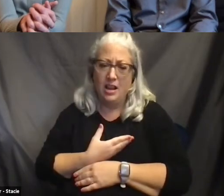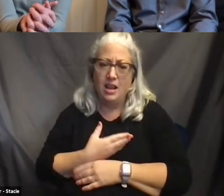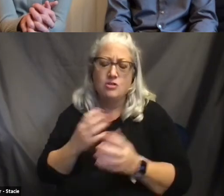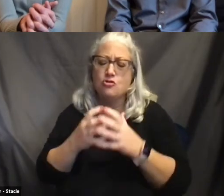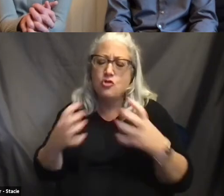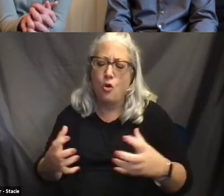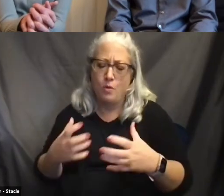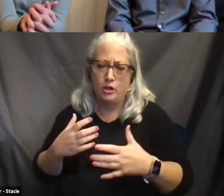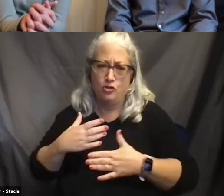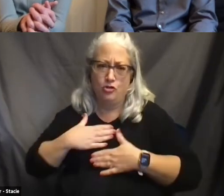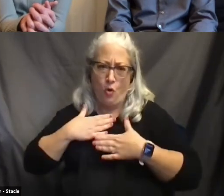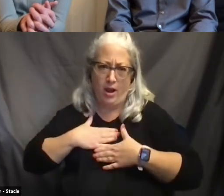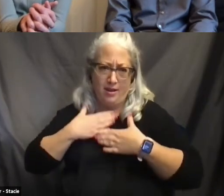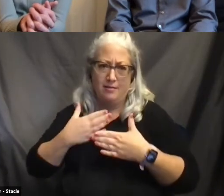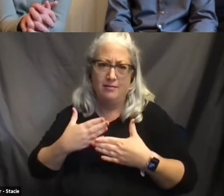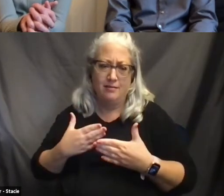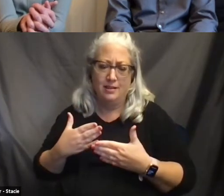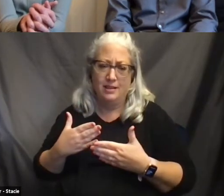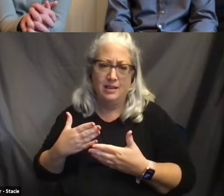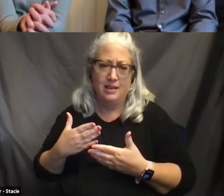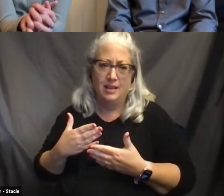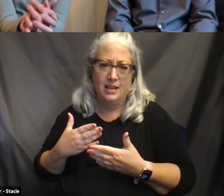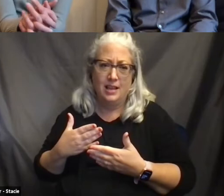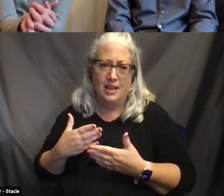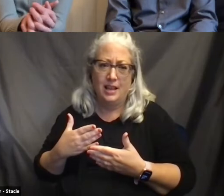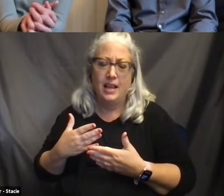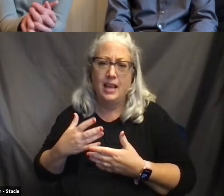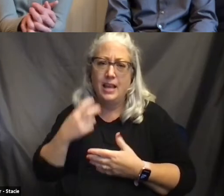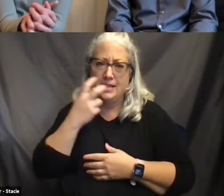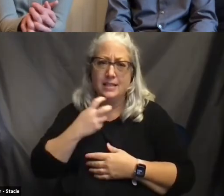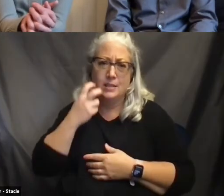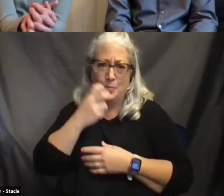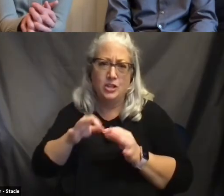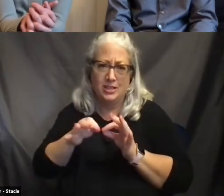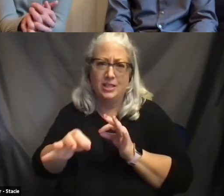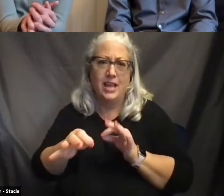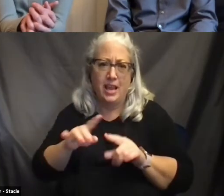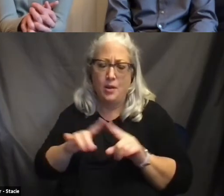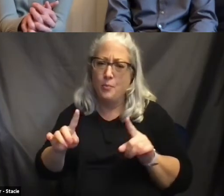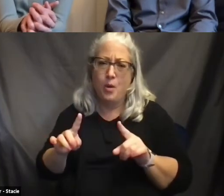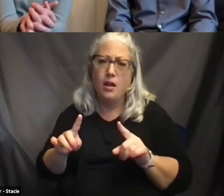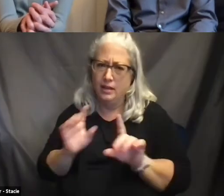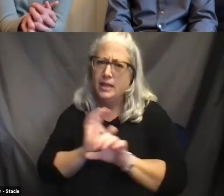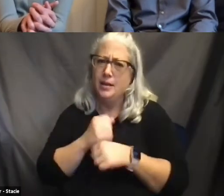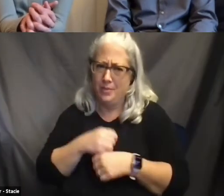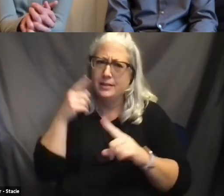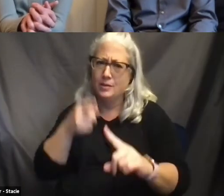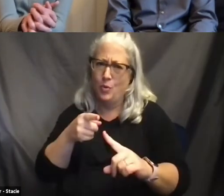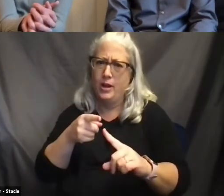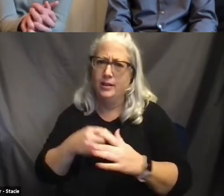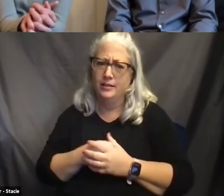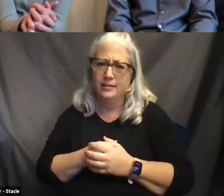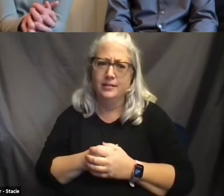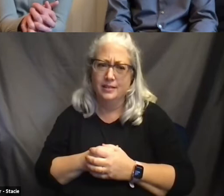joy, and he's speech delayed, but he gets his point across. So yes, it's